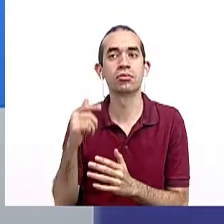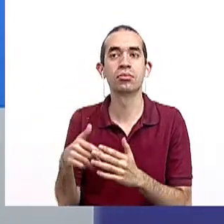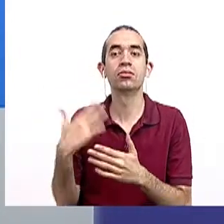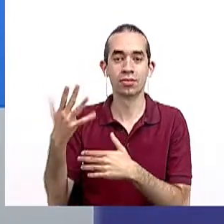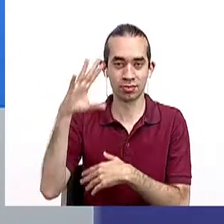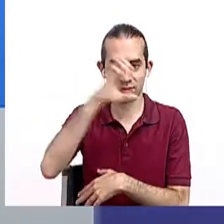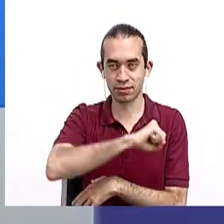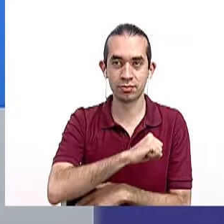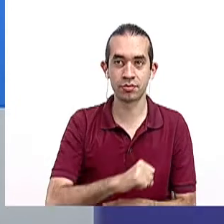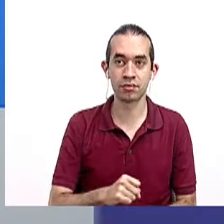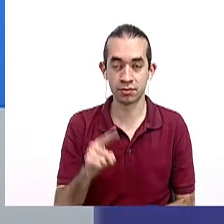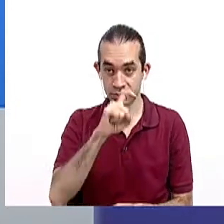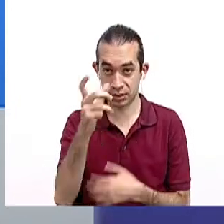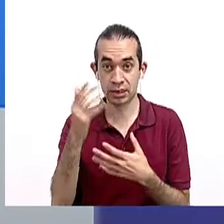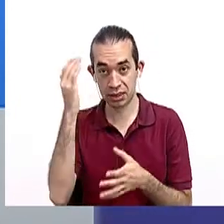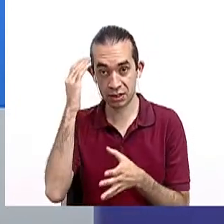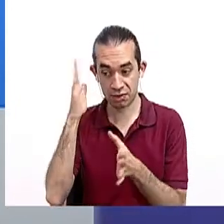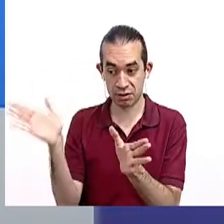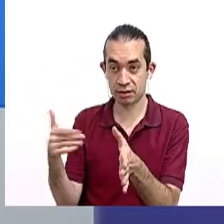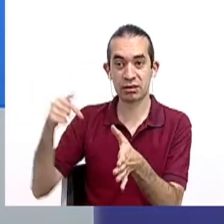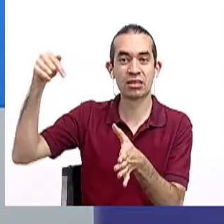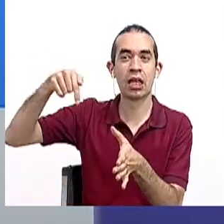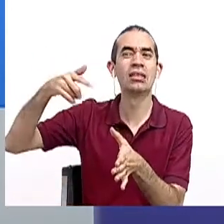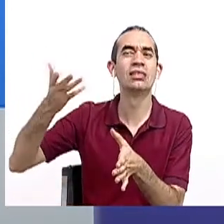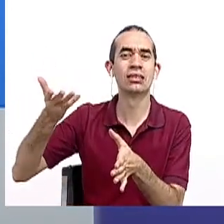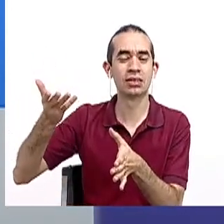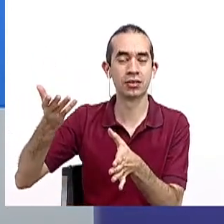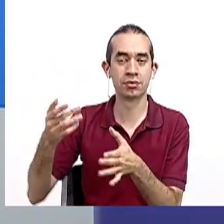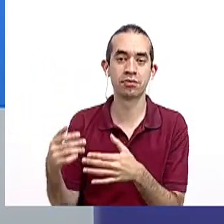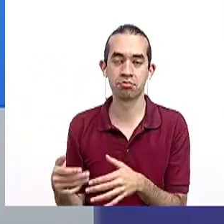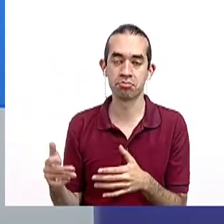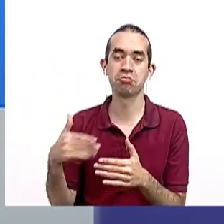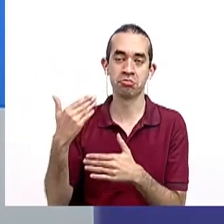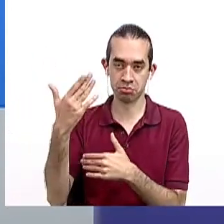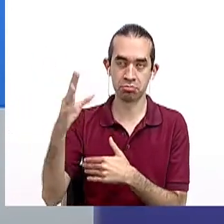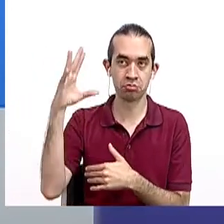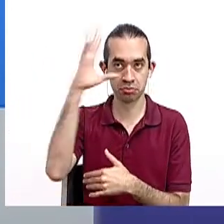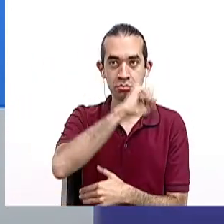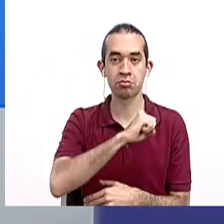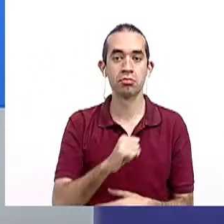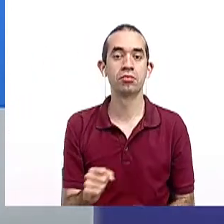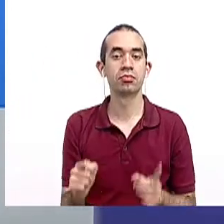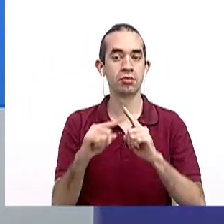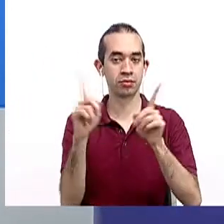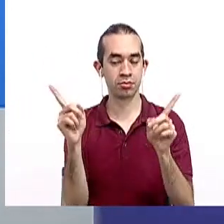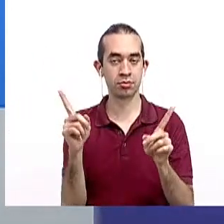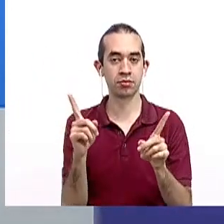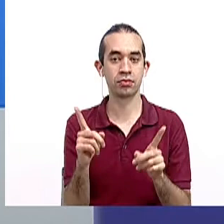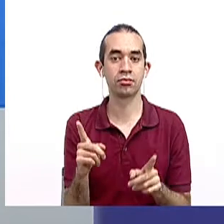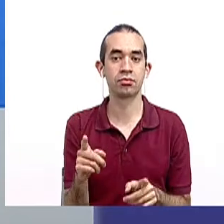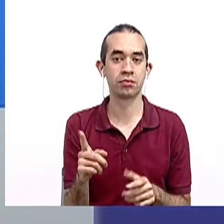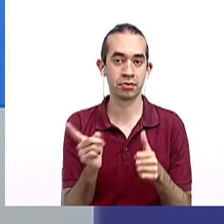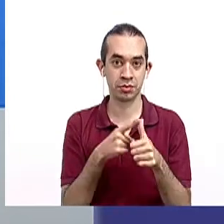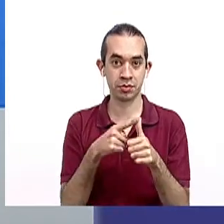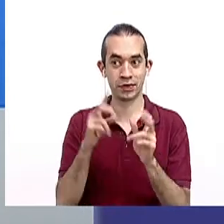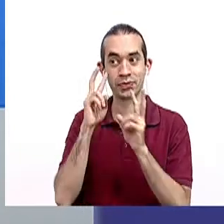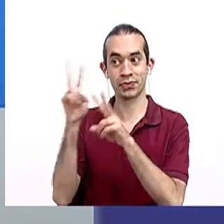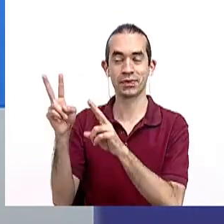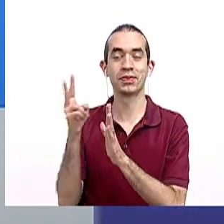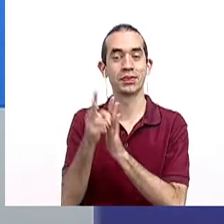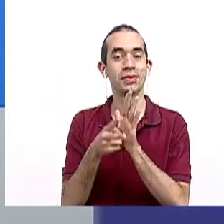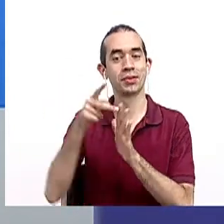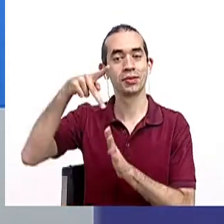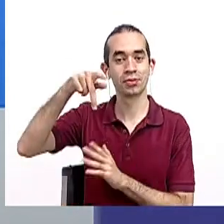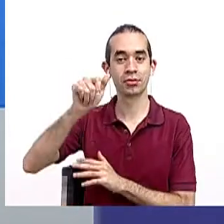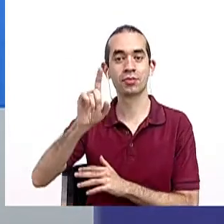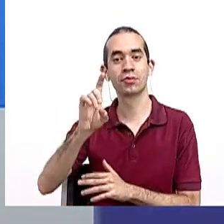find out later. Would you like to know what's in the box? We're going to find out later. But before, let's see Paola. She has